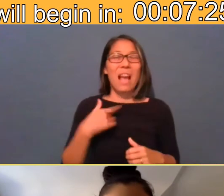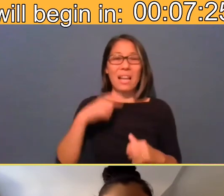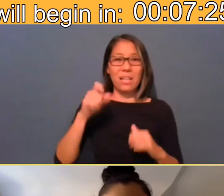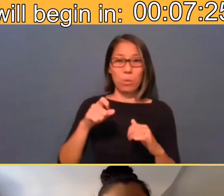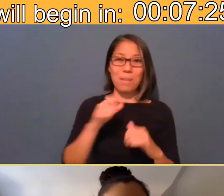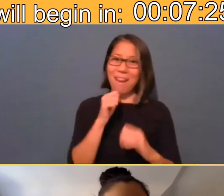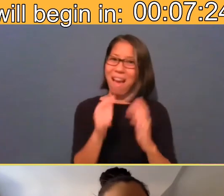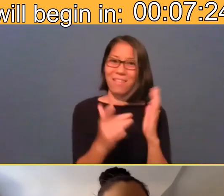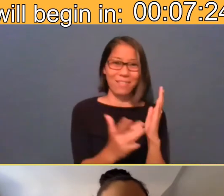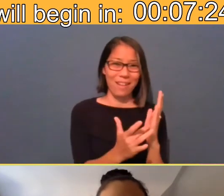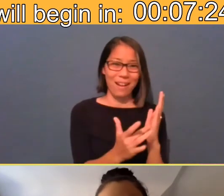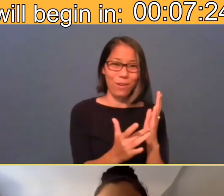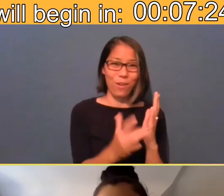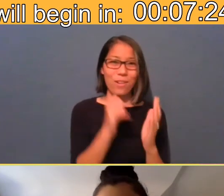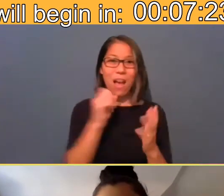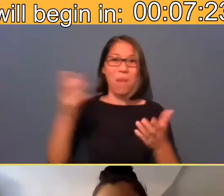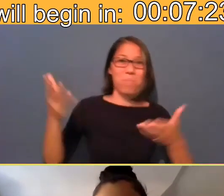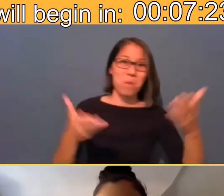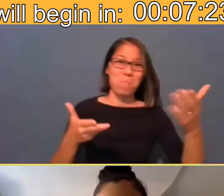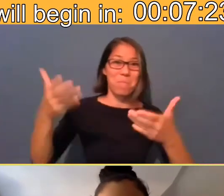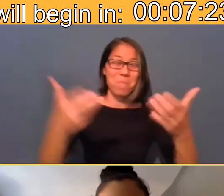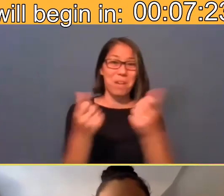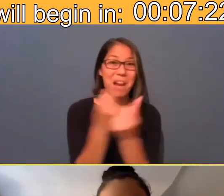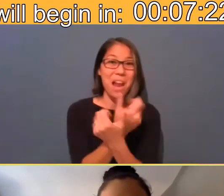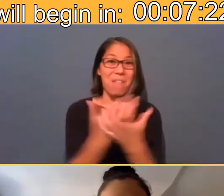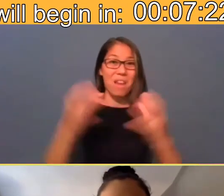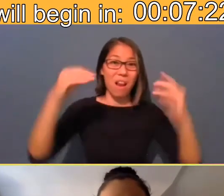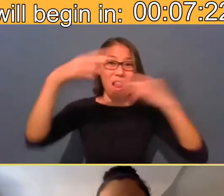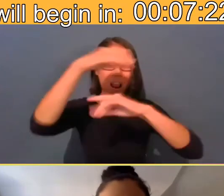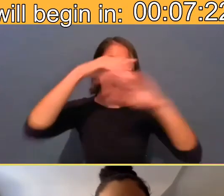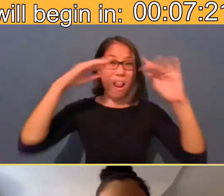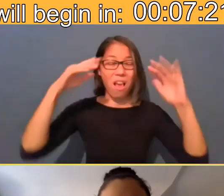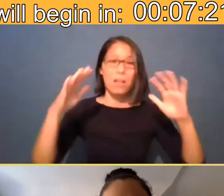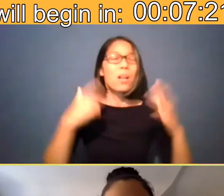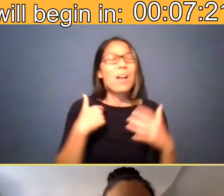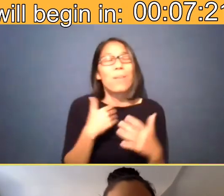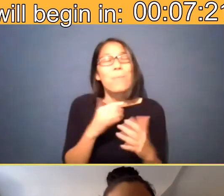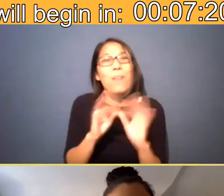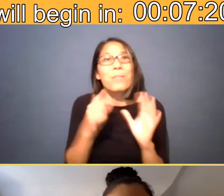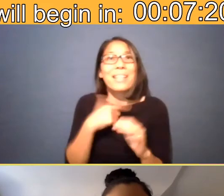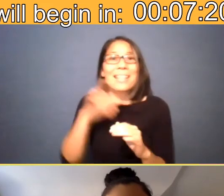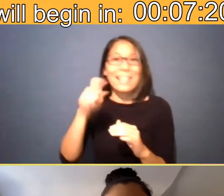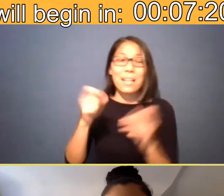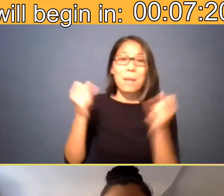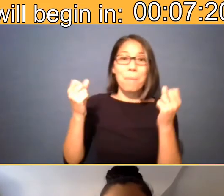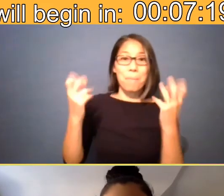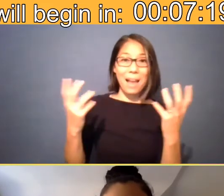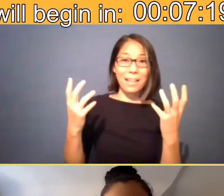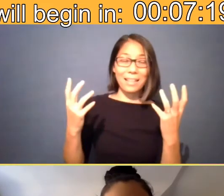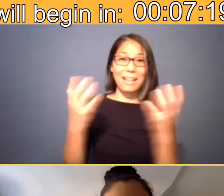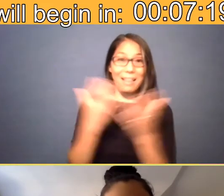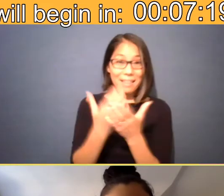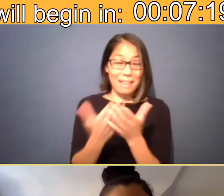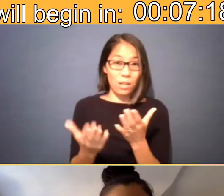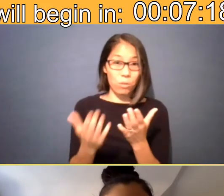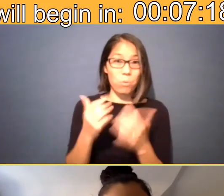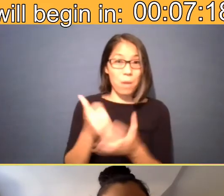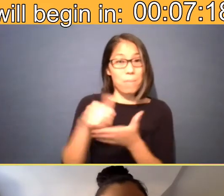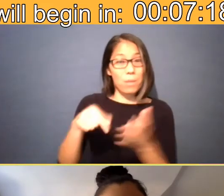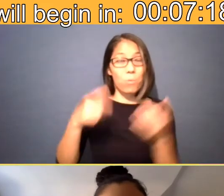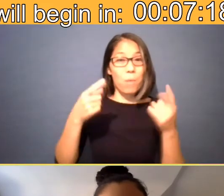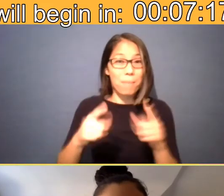Obviously, we need a lot of bells and whistles and a lot of very experienced technical people to make this happen and to transmit